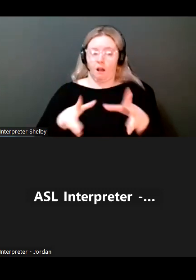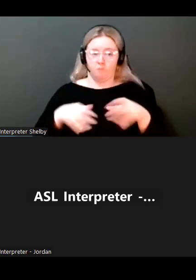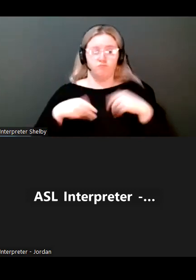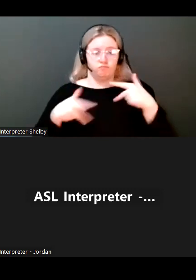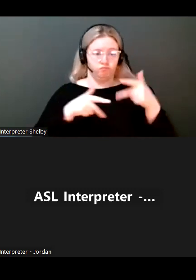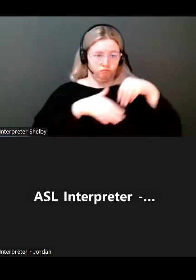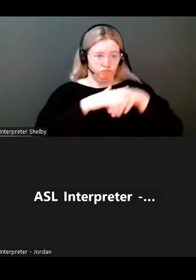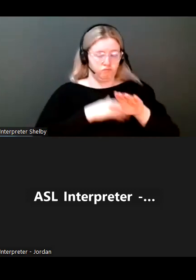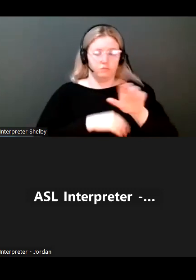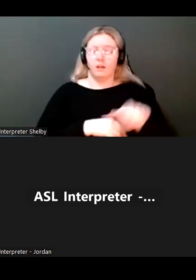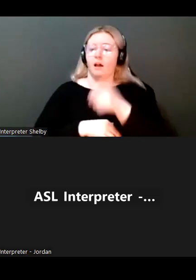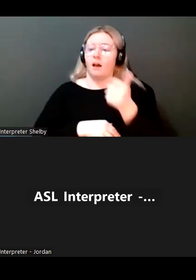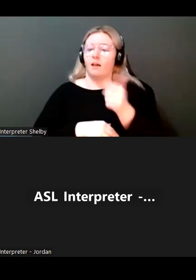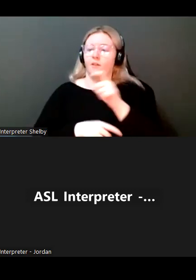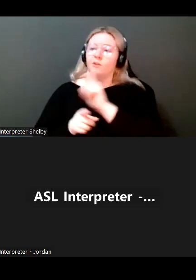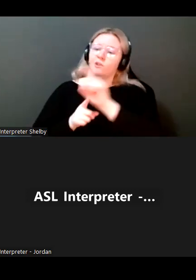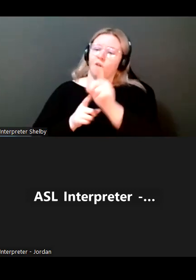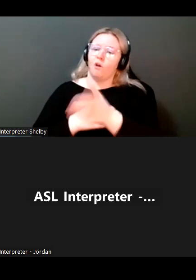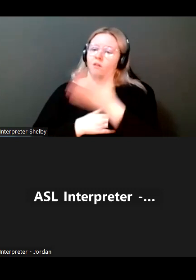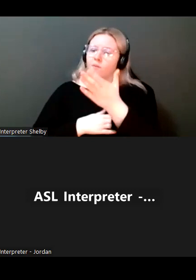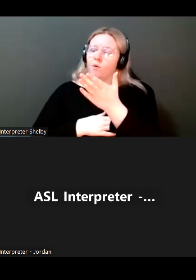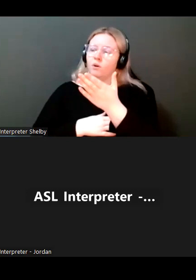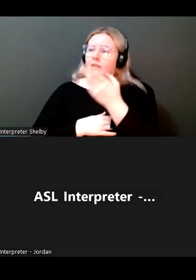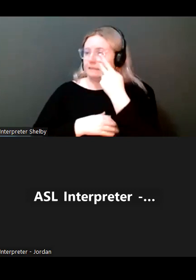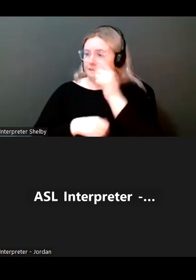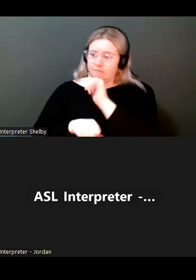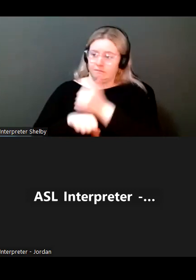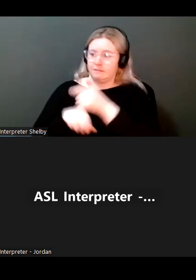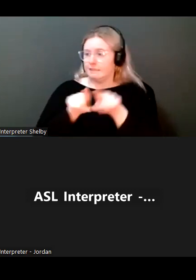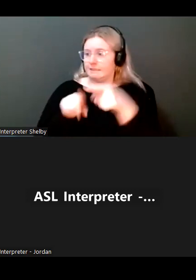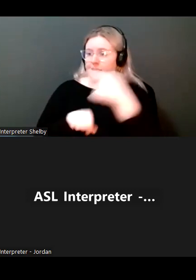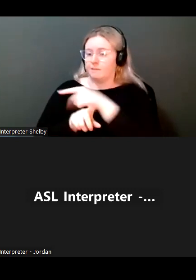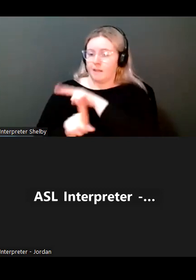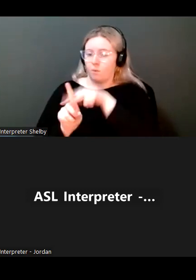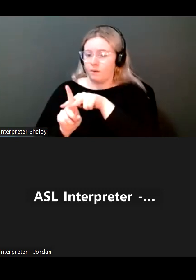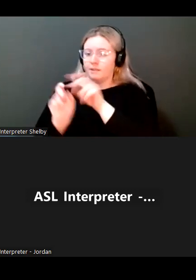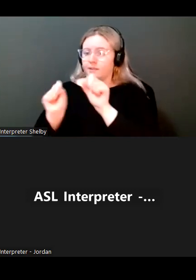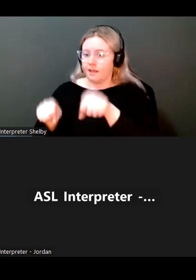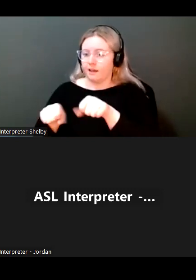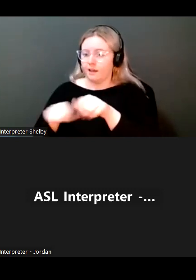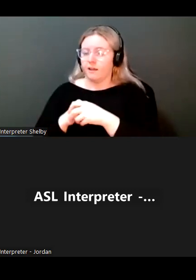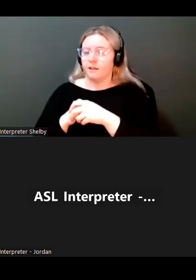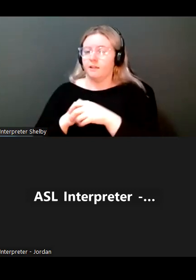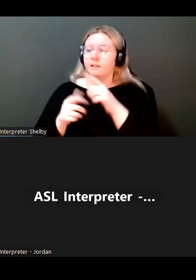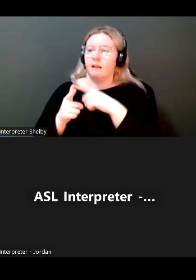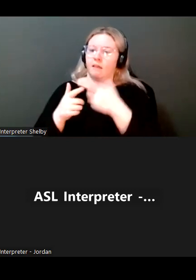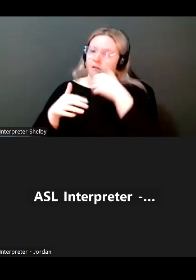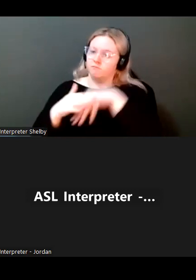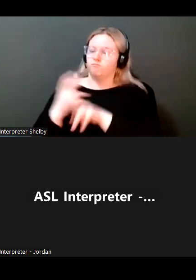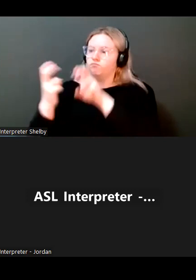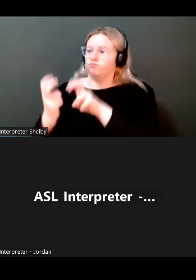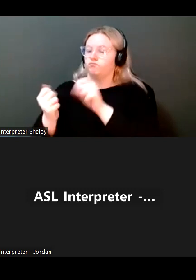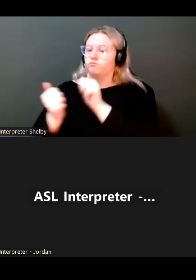call, say the morning of, to make a same day kind of appointment to speak with a clinician.